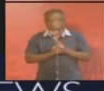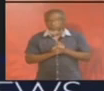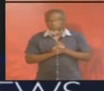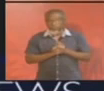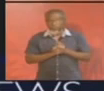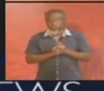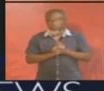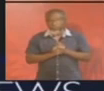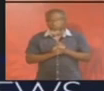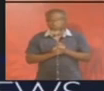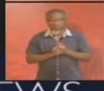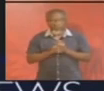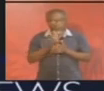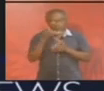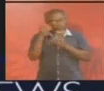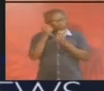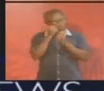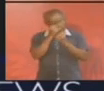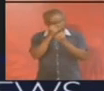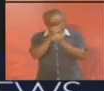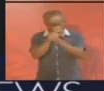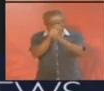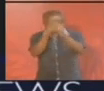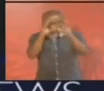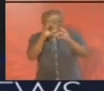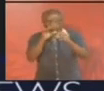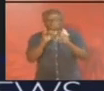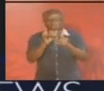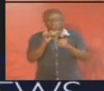always speaks about the science. So I wanted to find out, does the